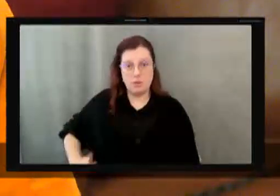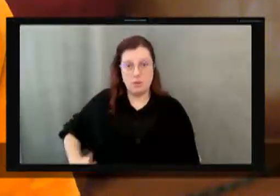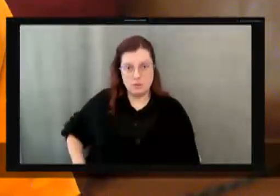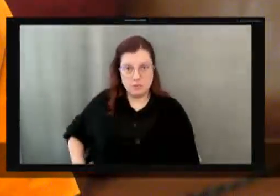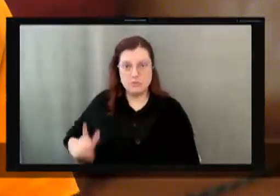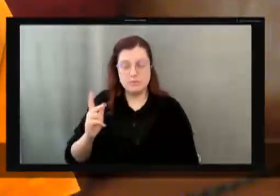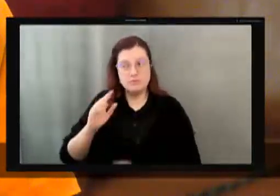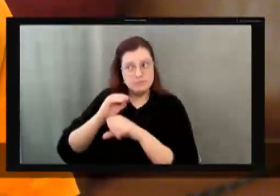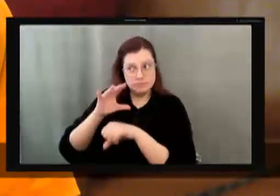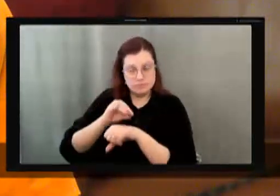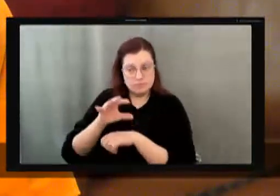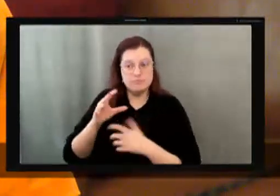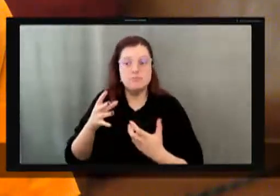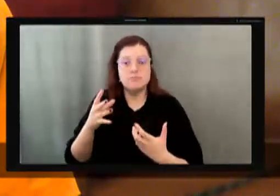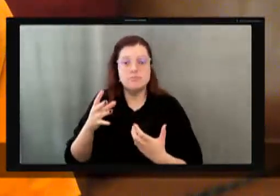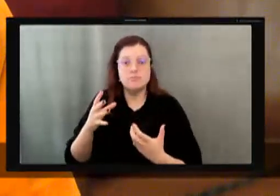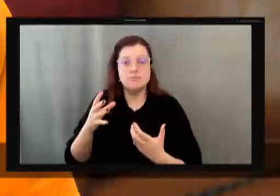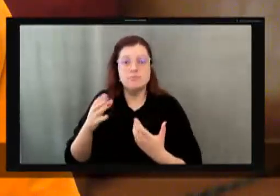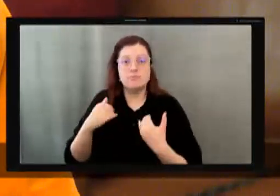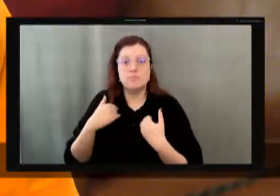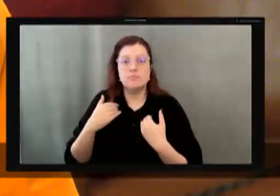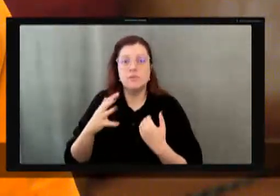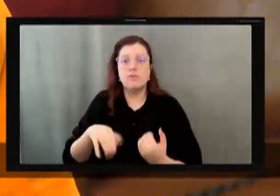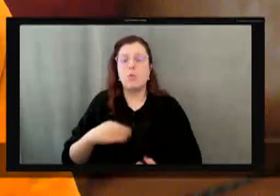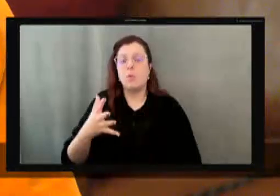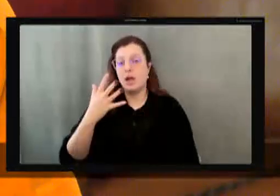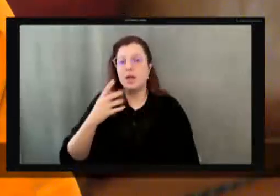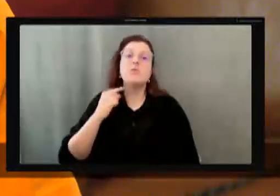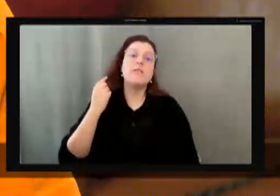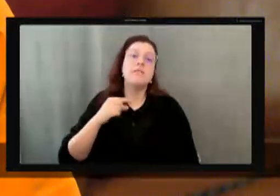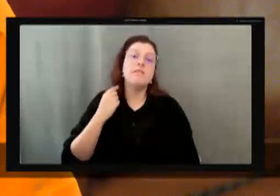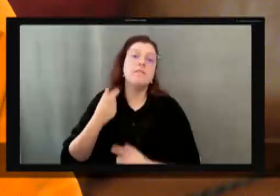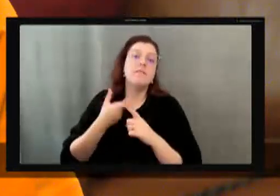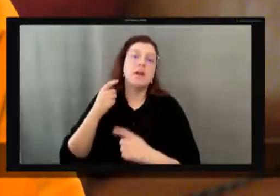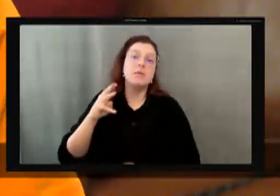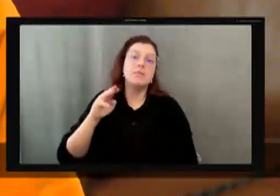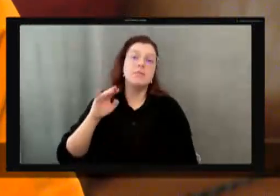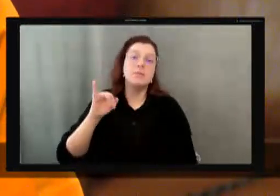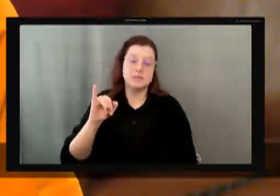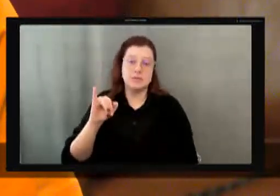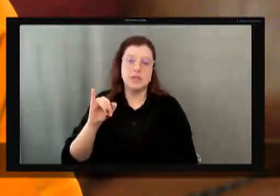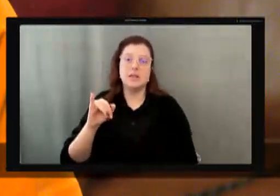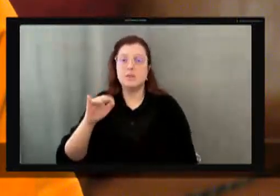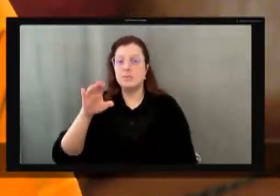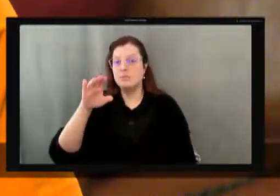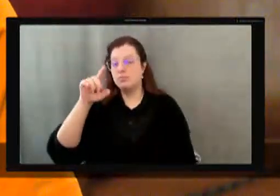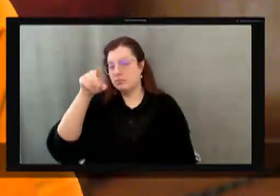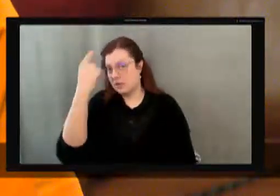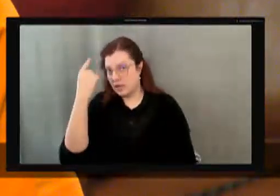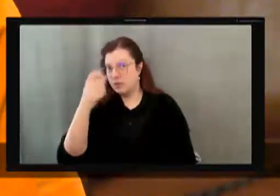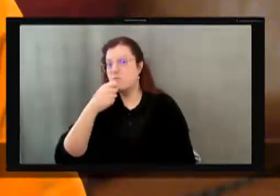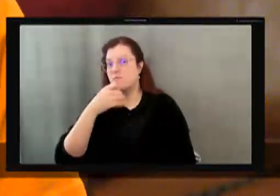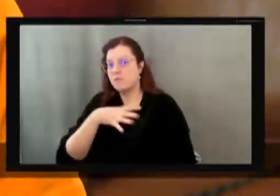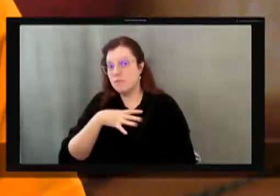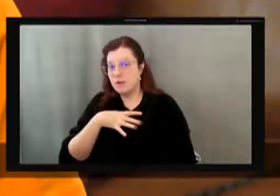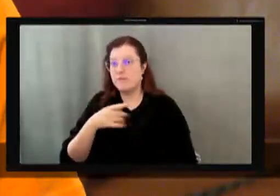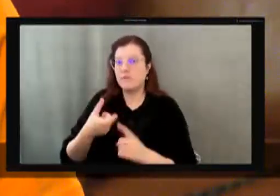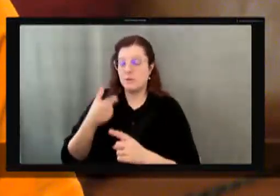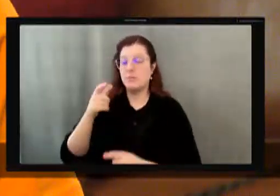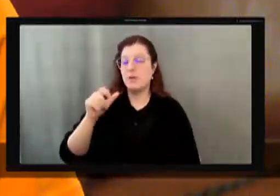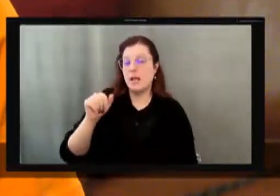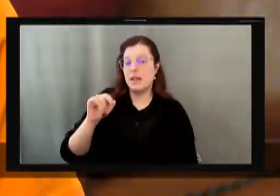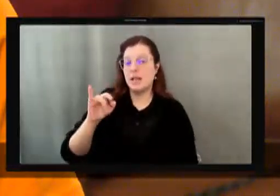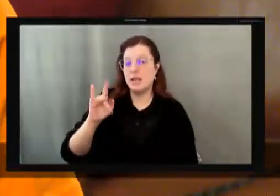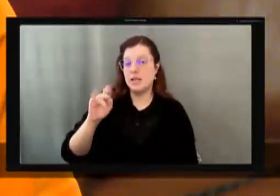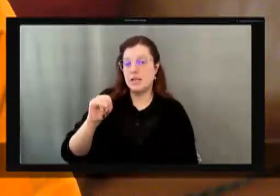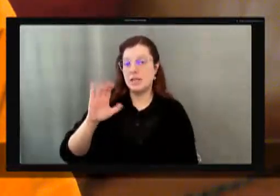have a white reverend from Mississippi and a black woman up in Atlantic City in order for